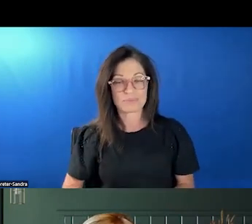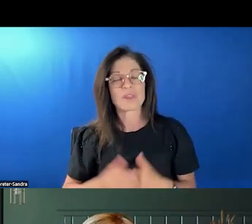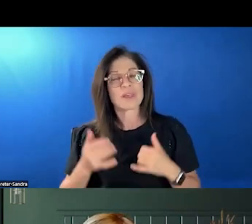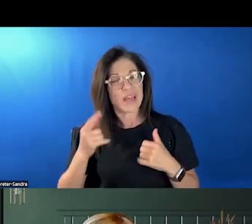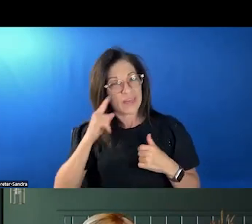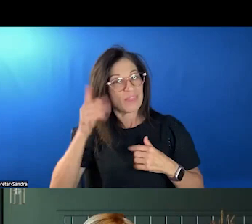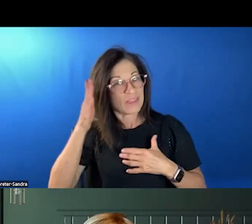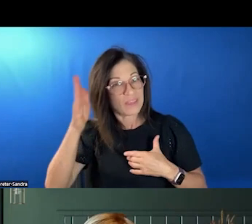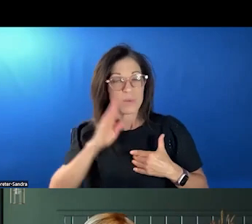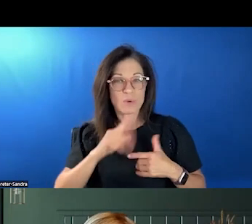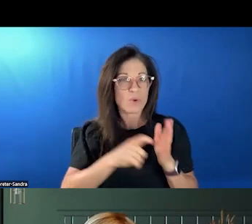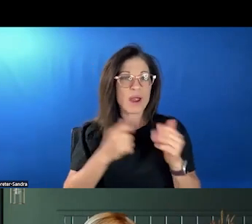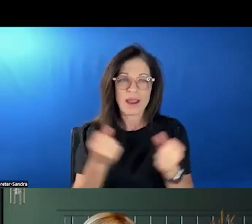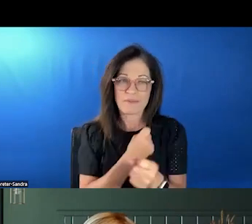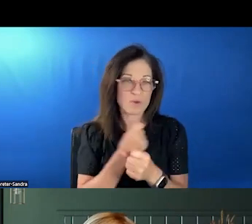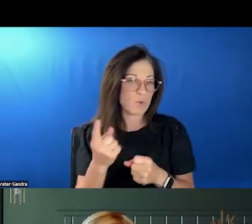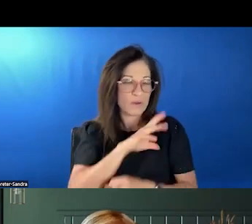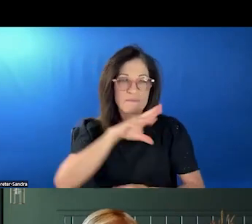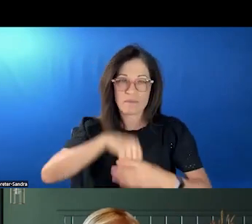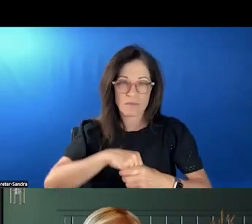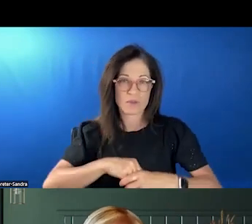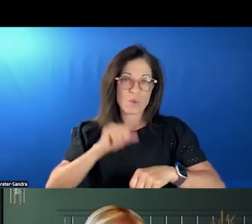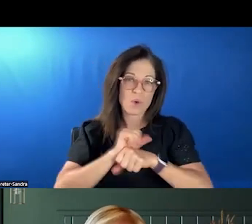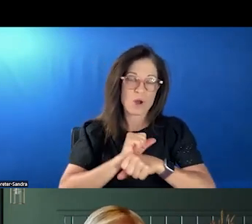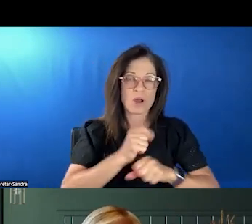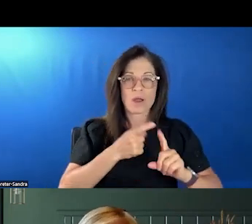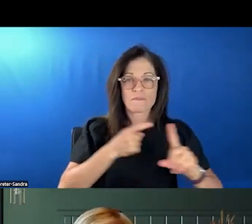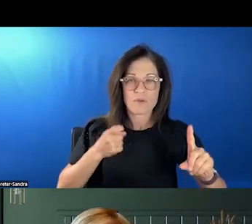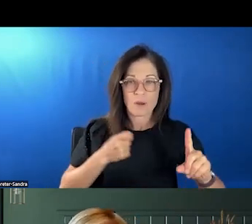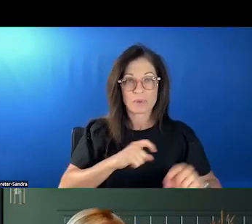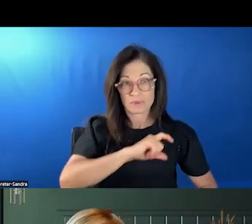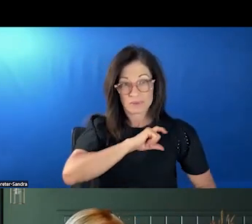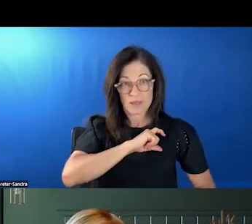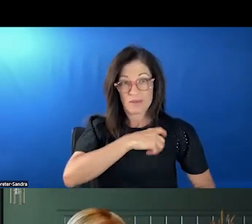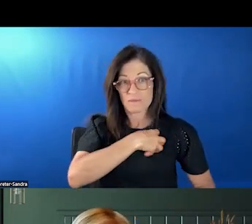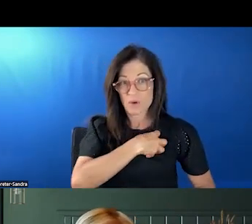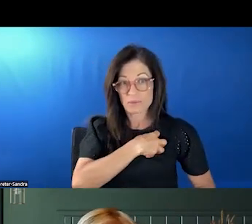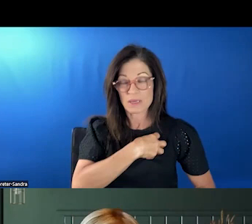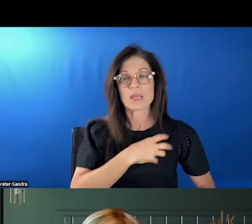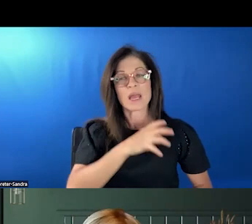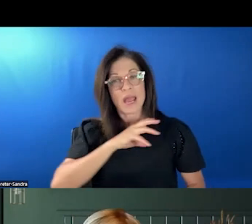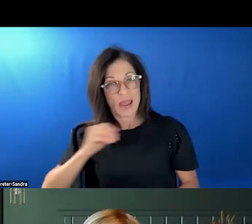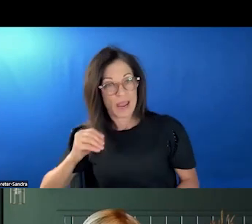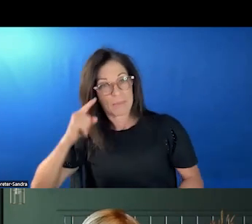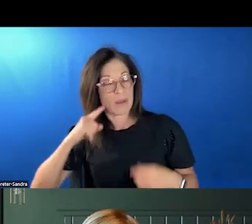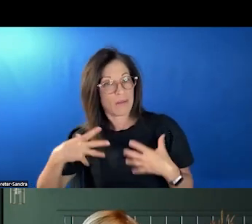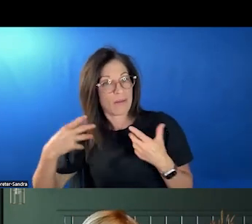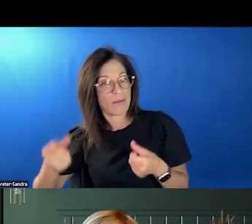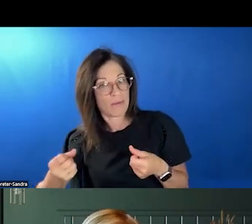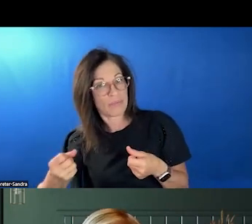going to take all of us to be able to work from the law enforcement side and the mental health